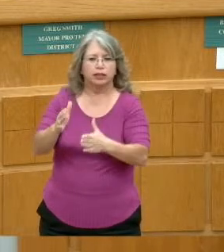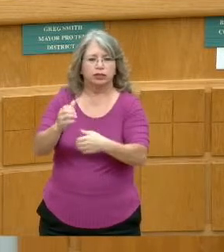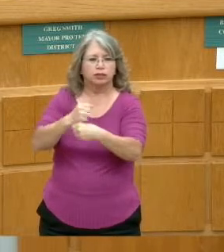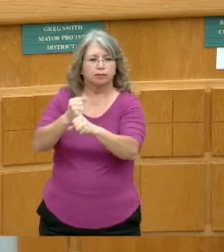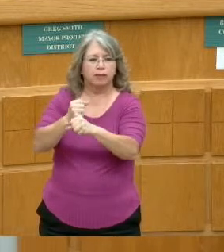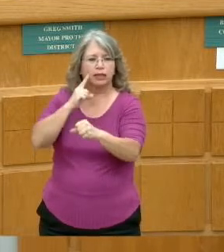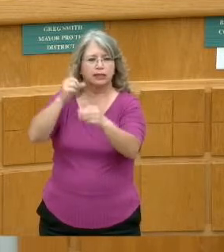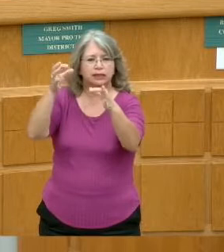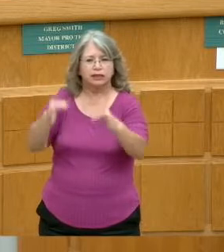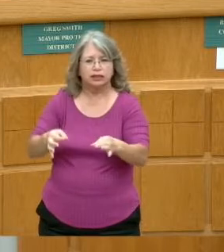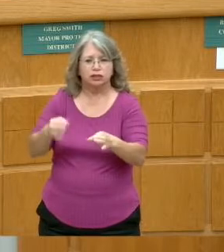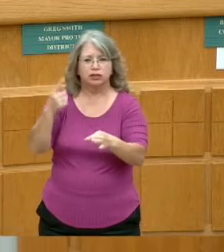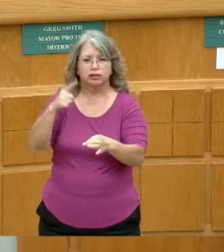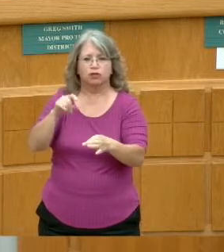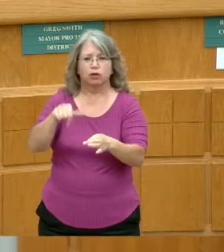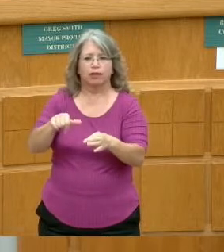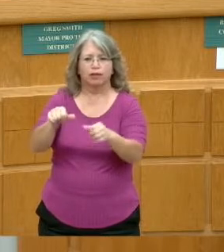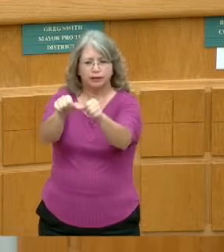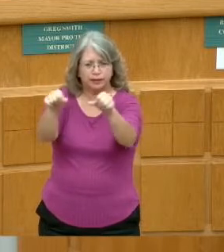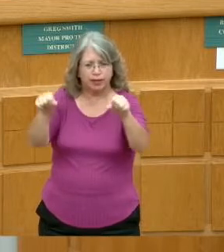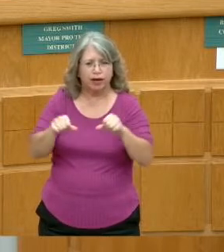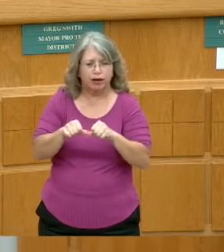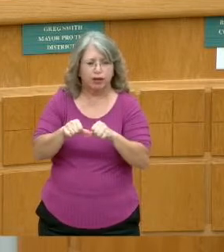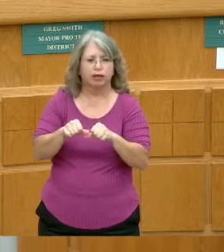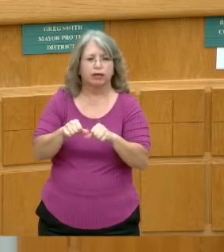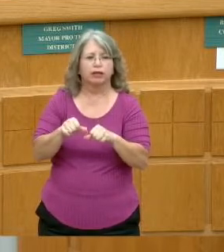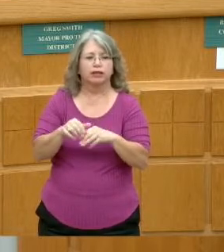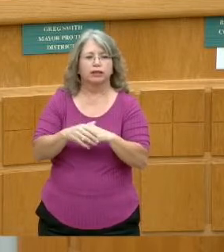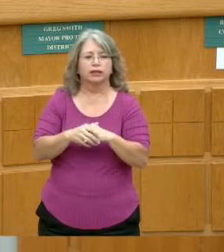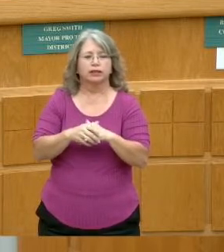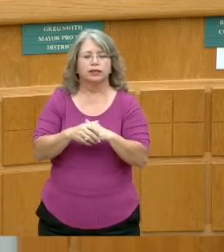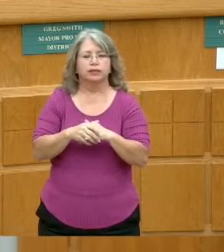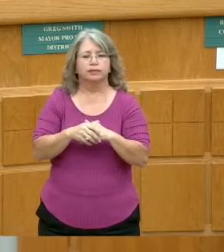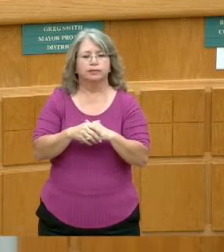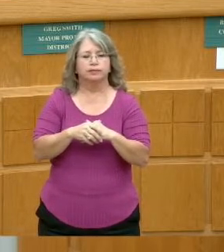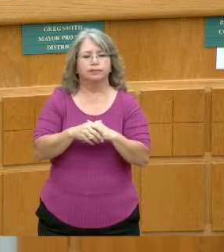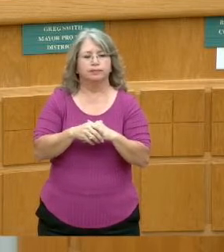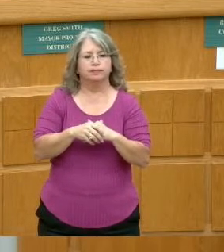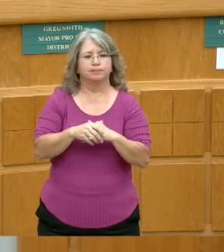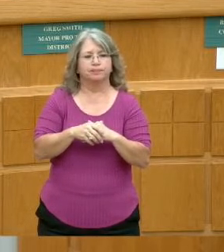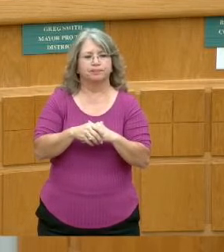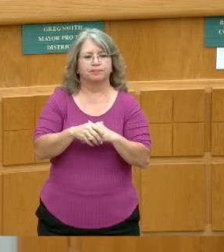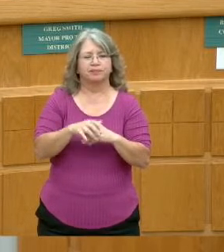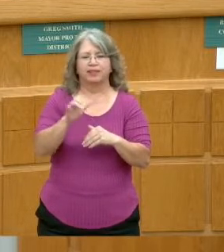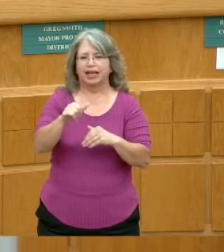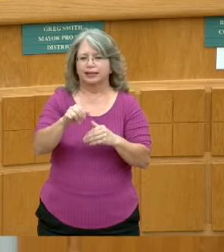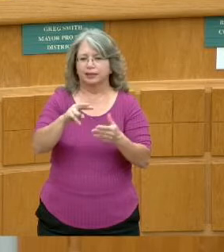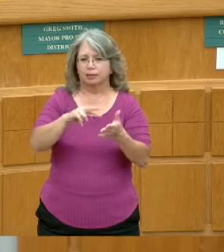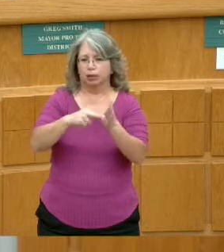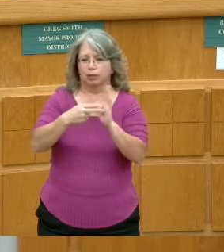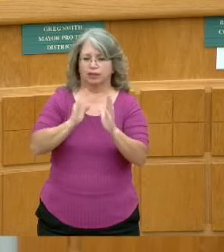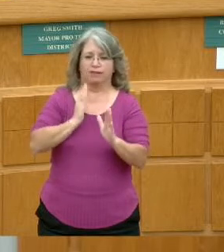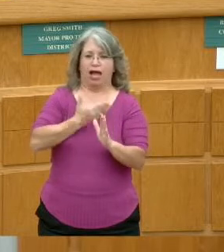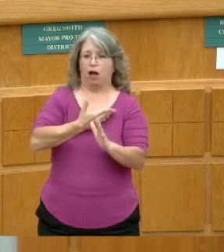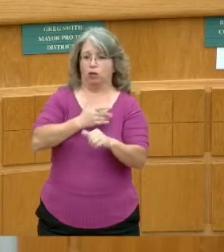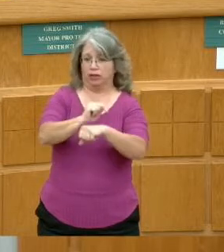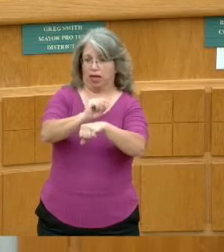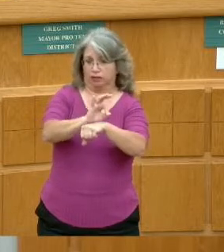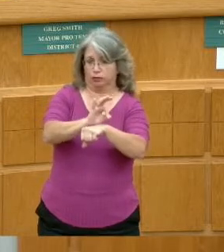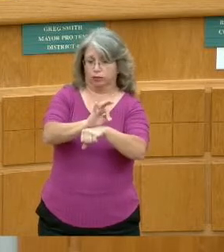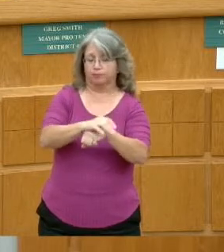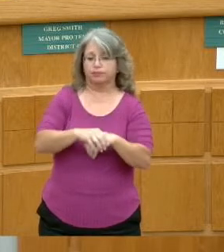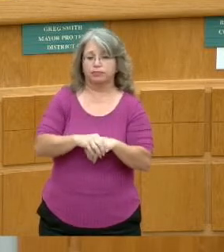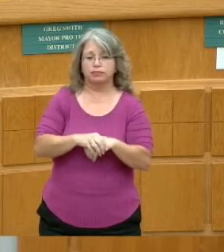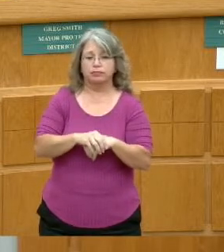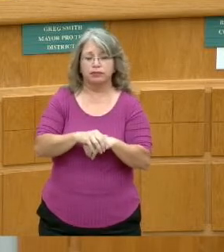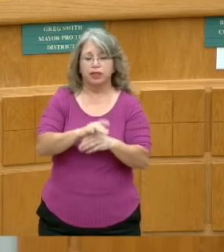depending on how important the discoveries we make are. And that's the purpose of the task force. Each week, we break